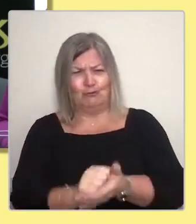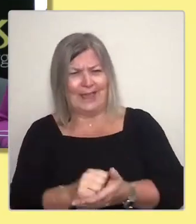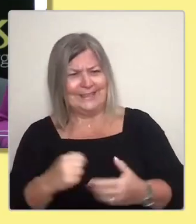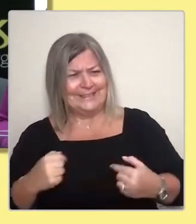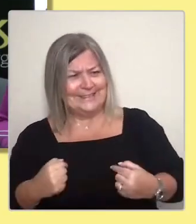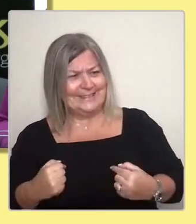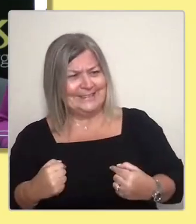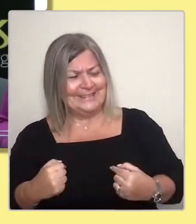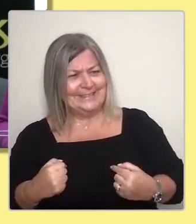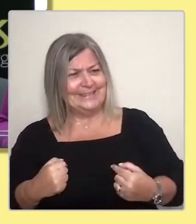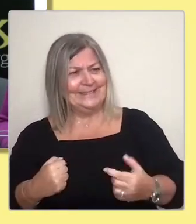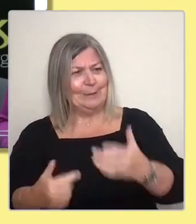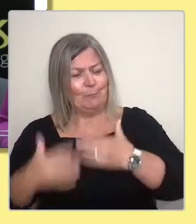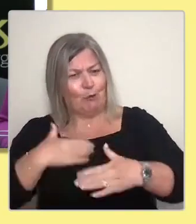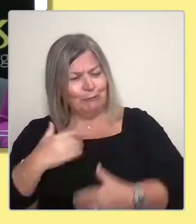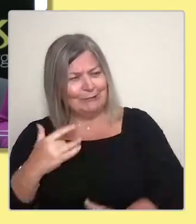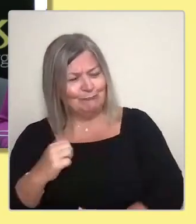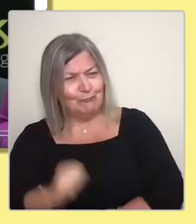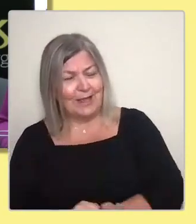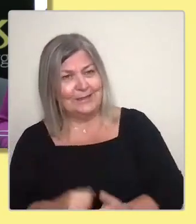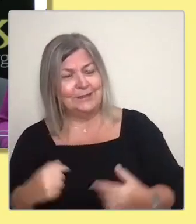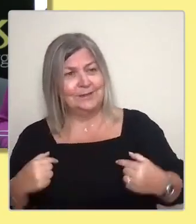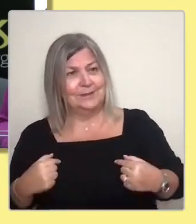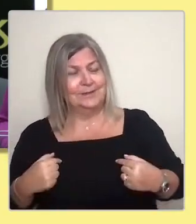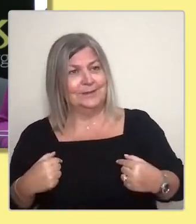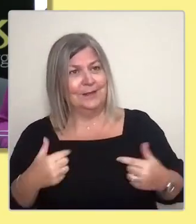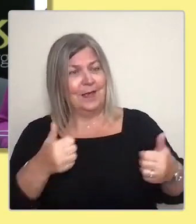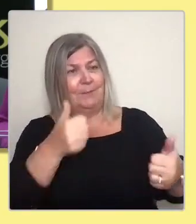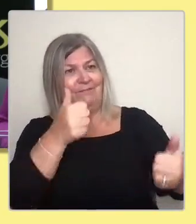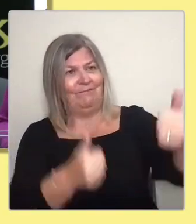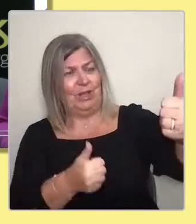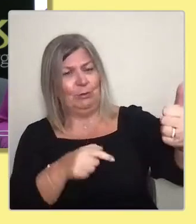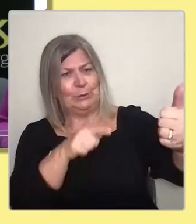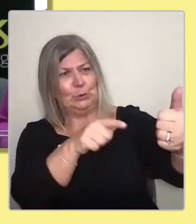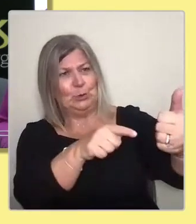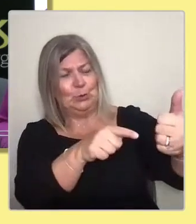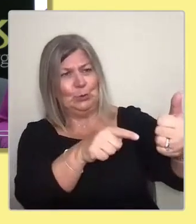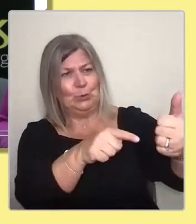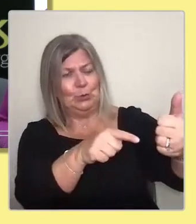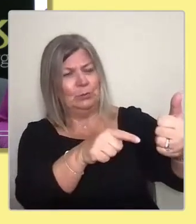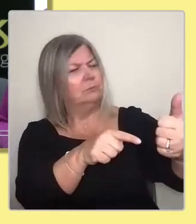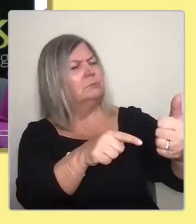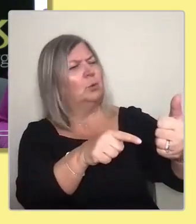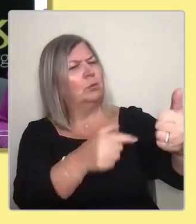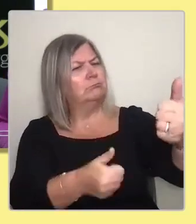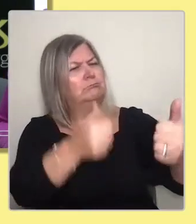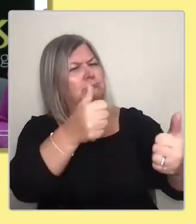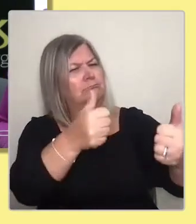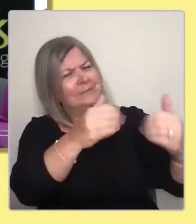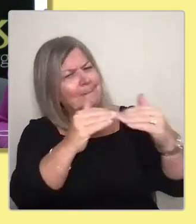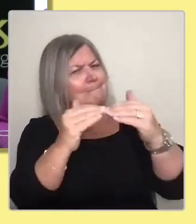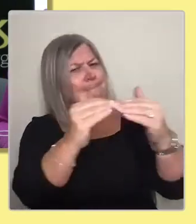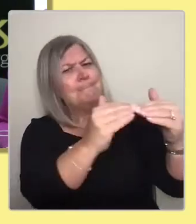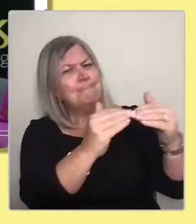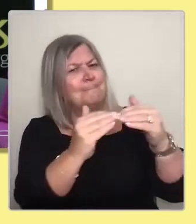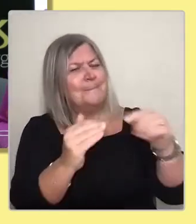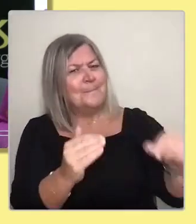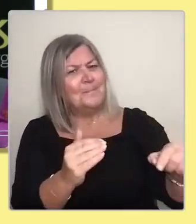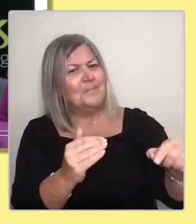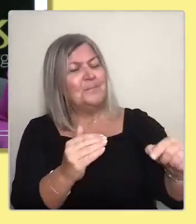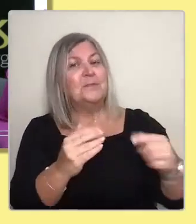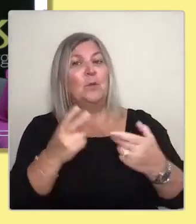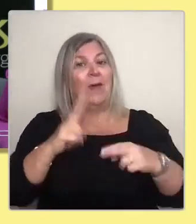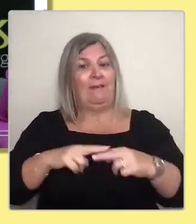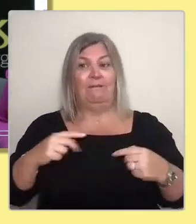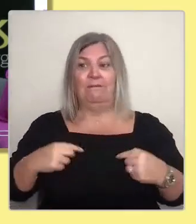theirs. So be in no doubt that as leader of the SNP and as First Minister of Scotland, I wouldn't